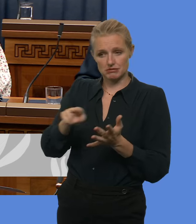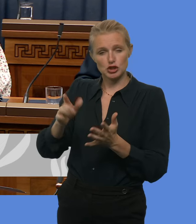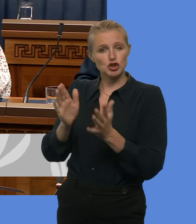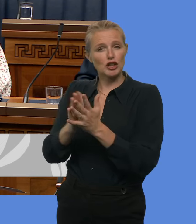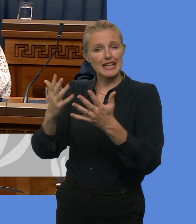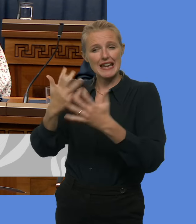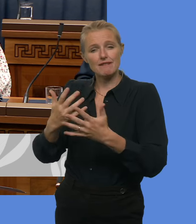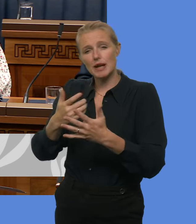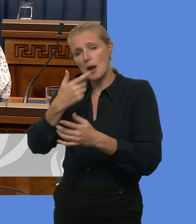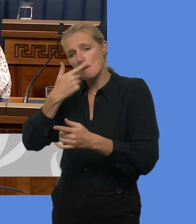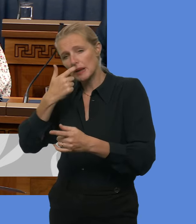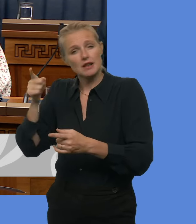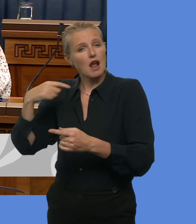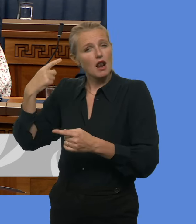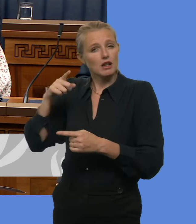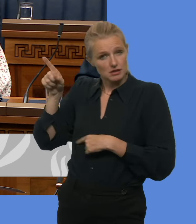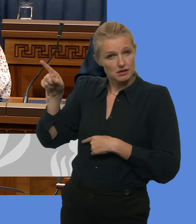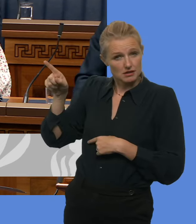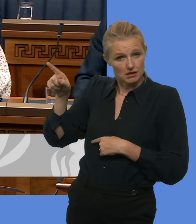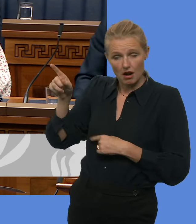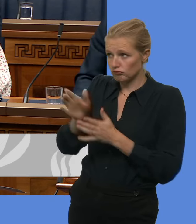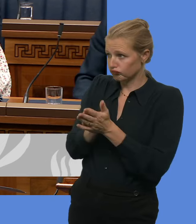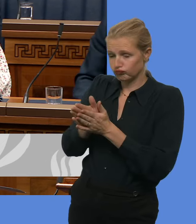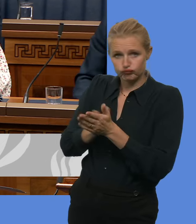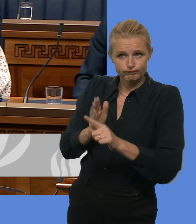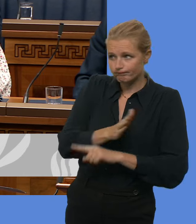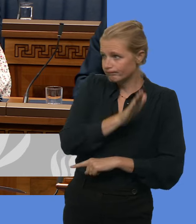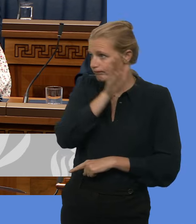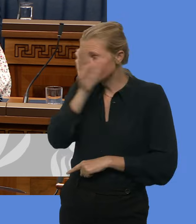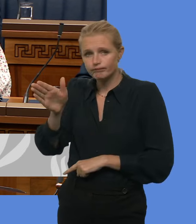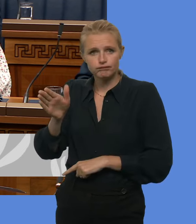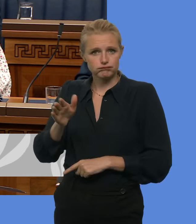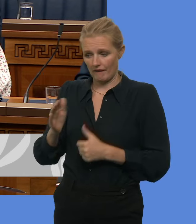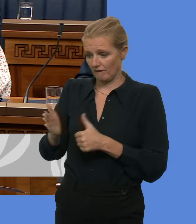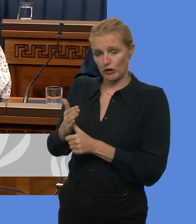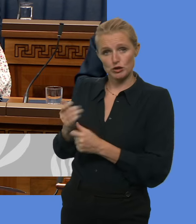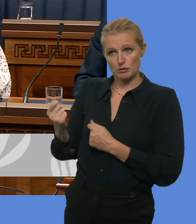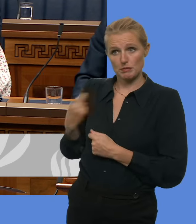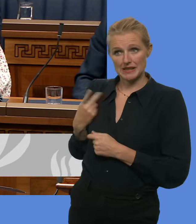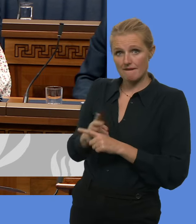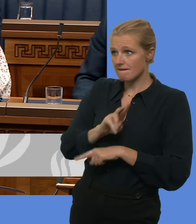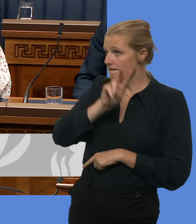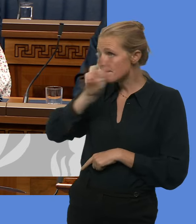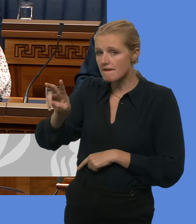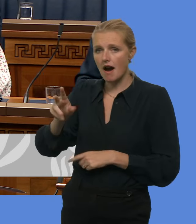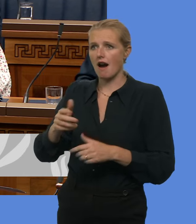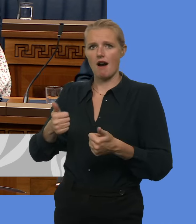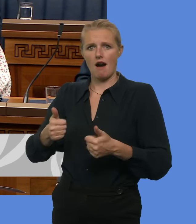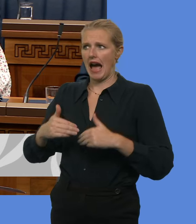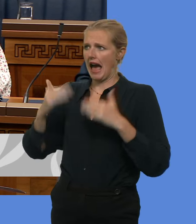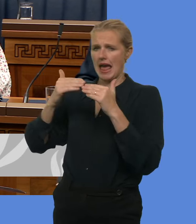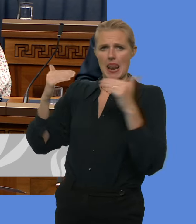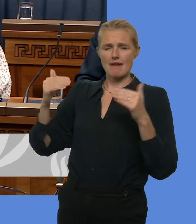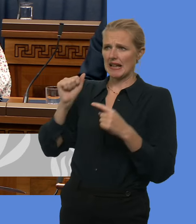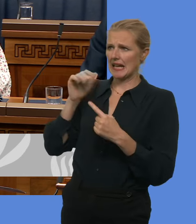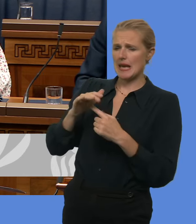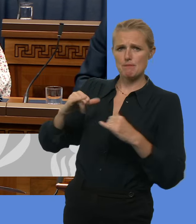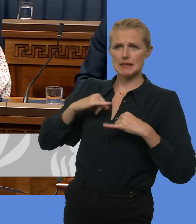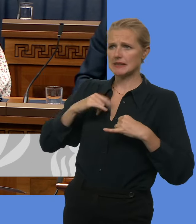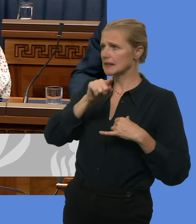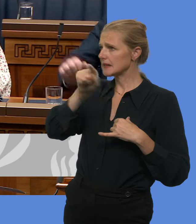into Monday in London, an opportunity for us, both the First Minister and myself, to engage at a high level with key